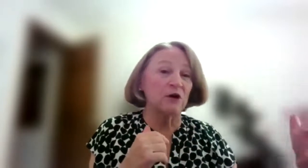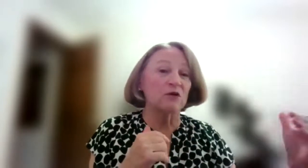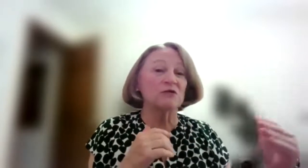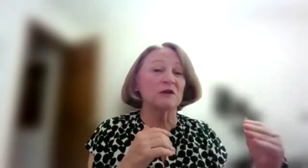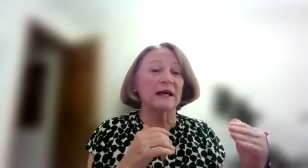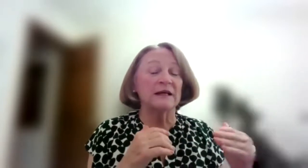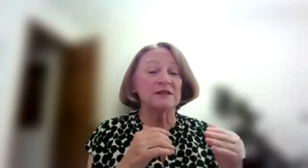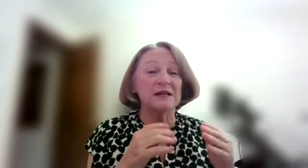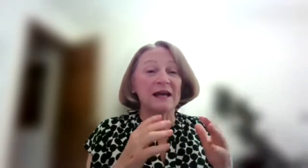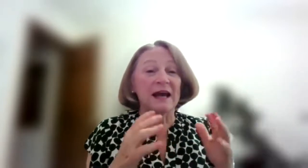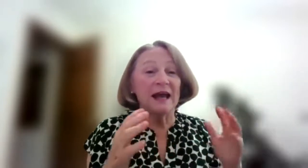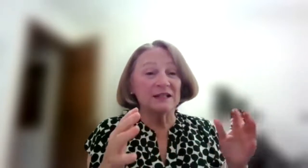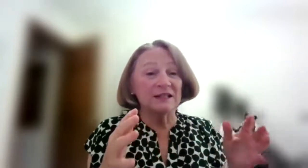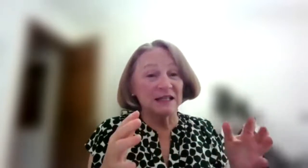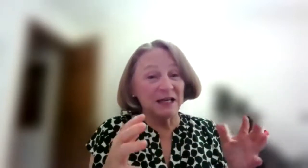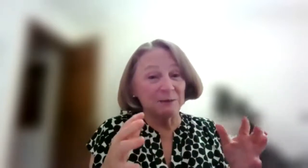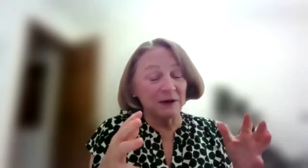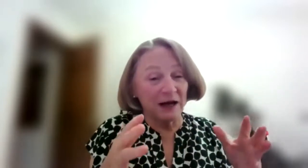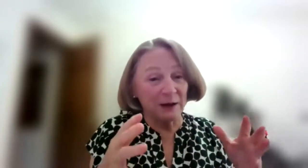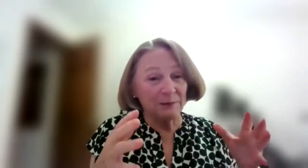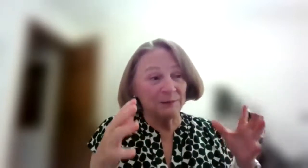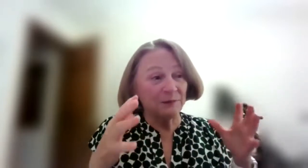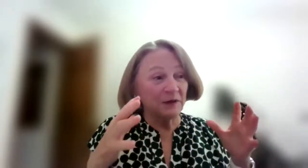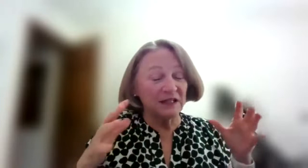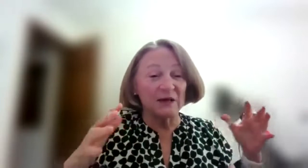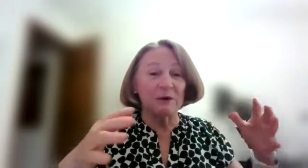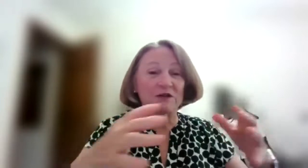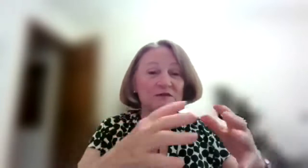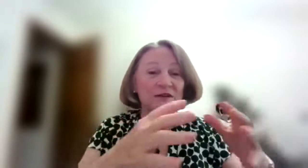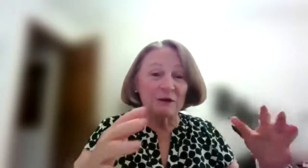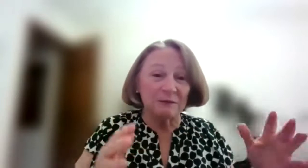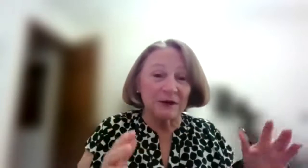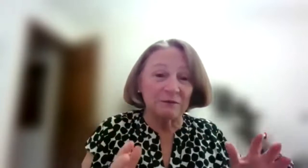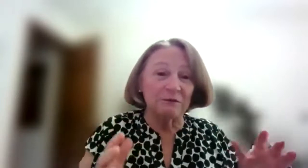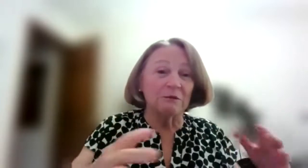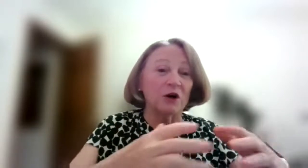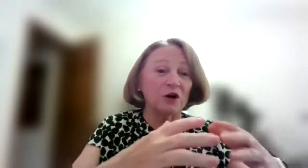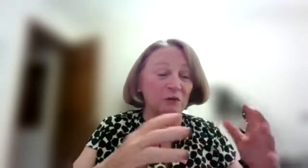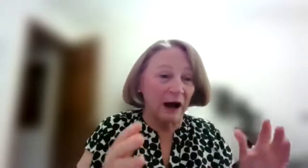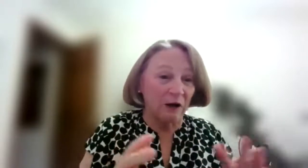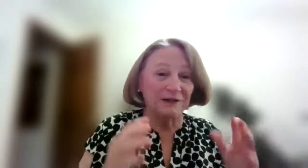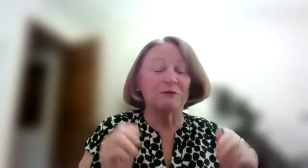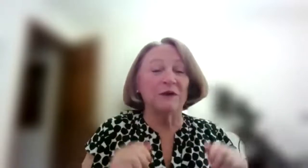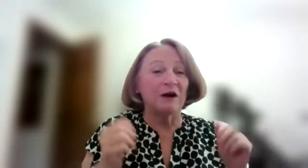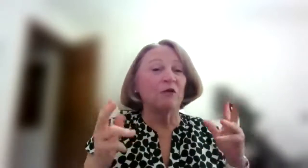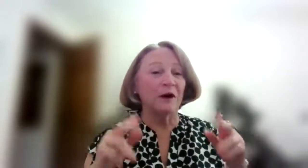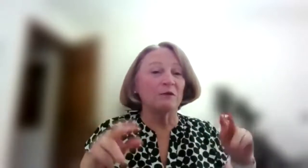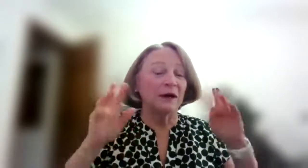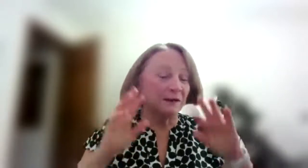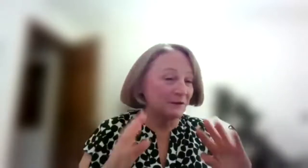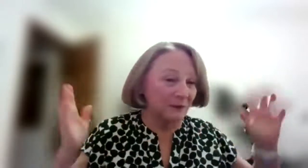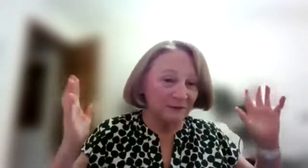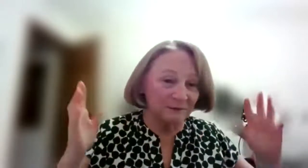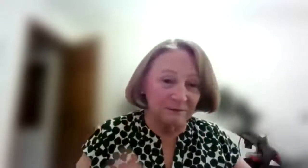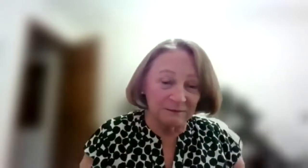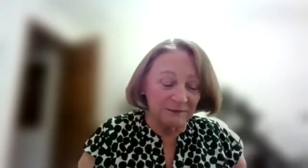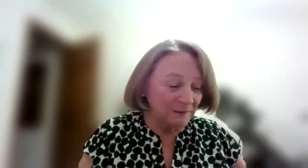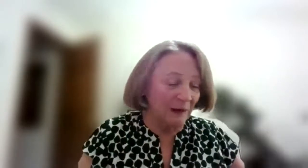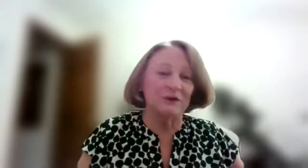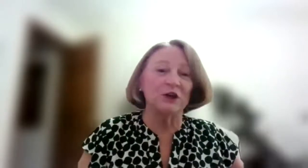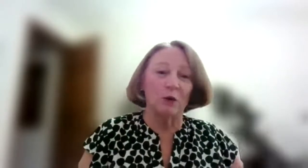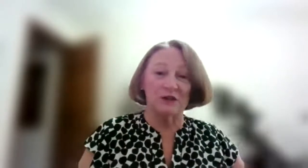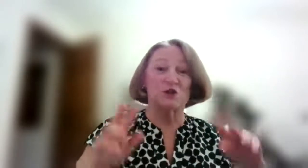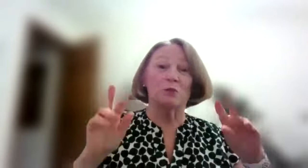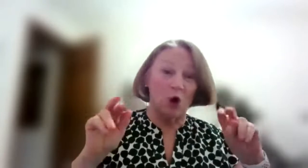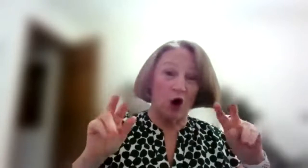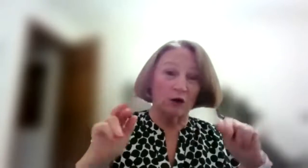our agricultural lands, and to keep our development more corralled and avoid what we